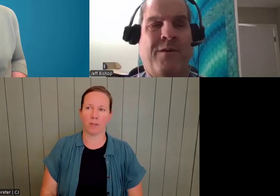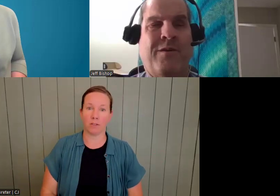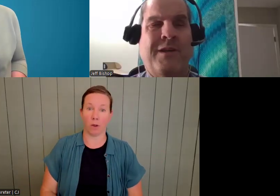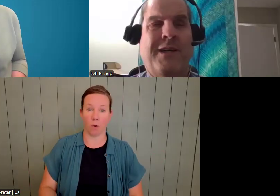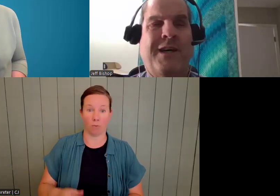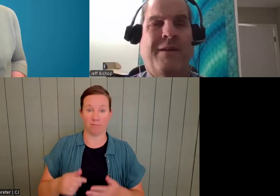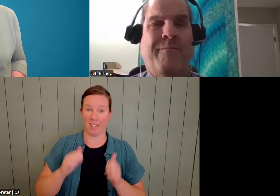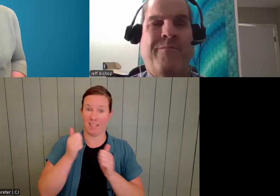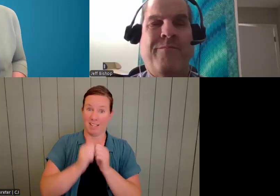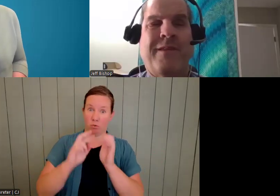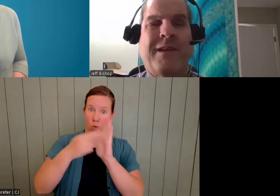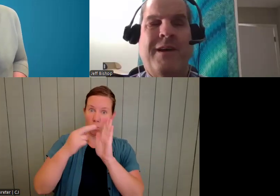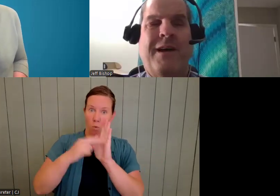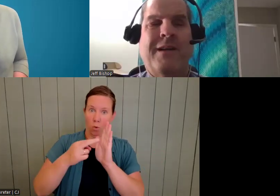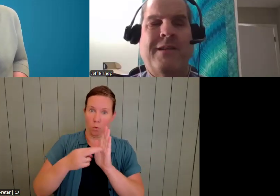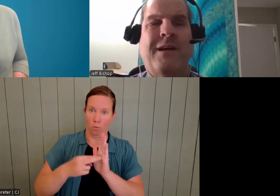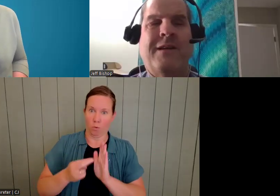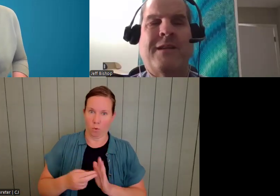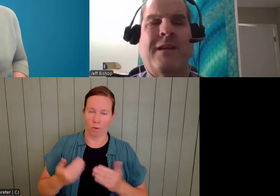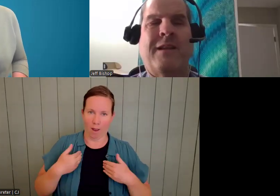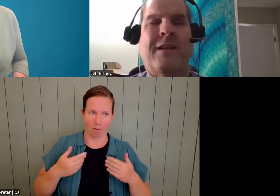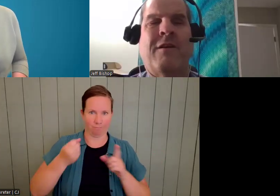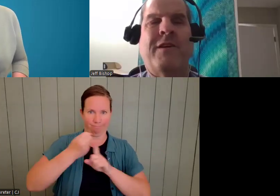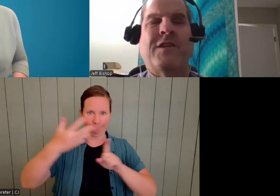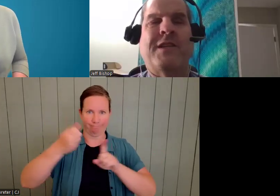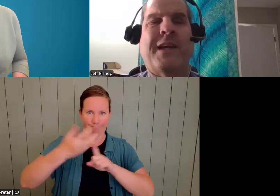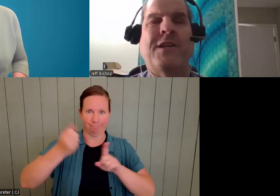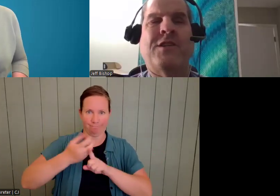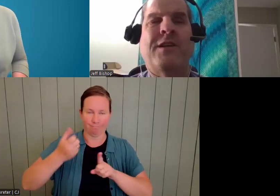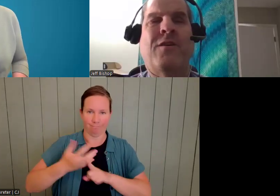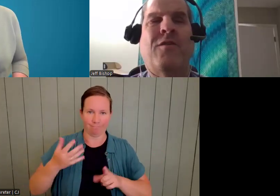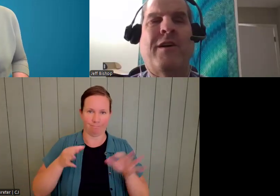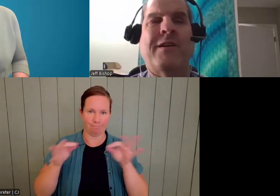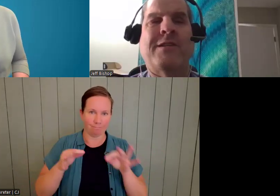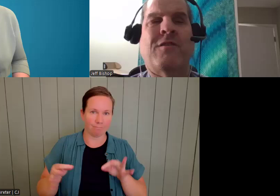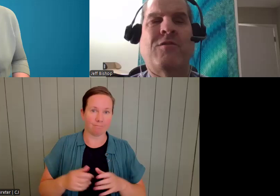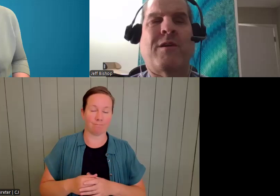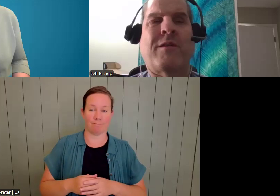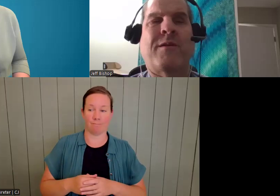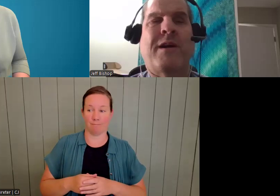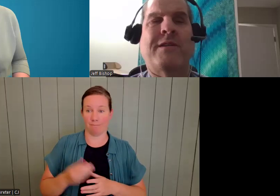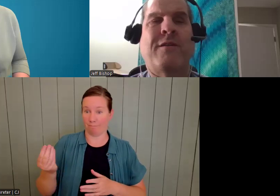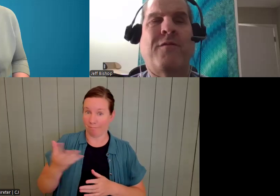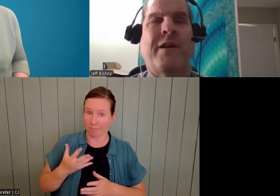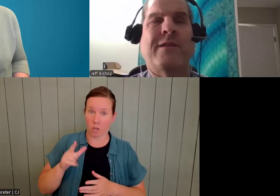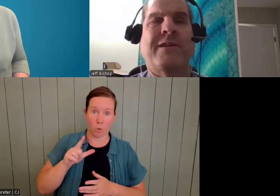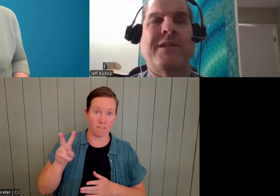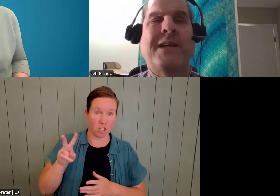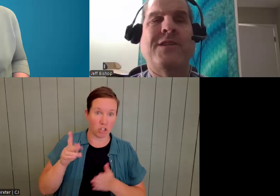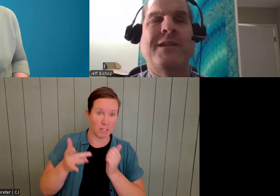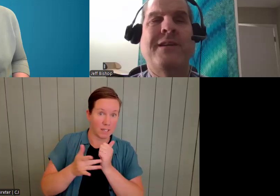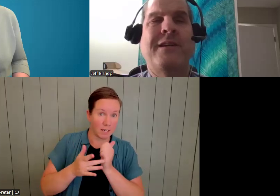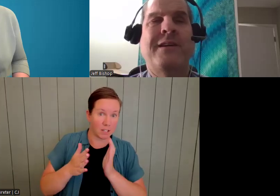of role. Um, a, a low vision technician or social worker requires 2 to 4 years